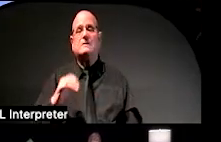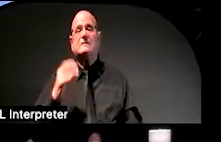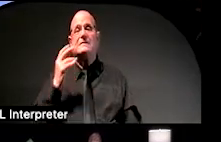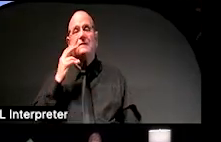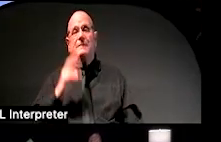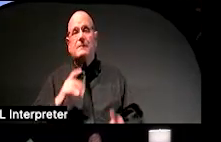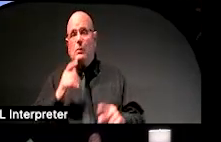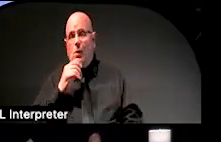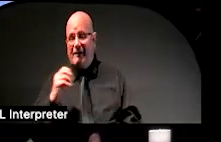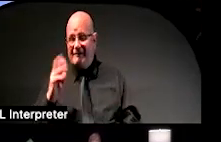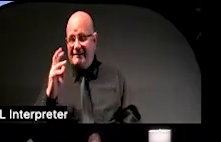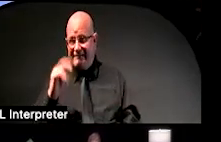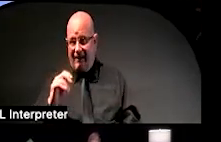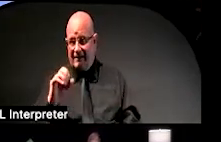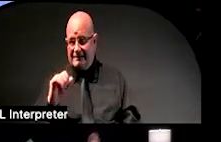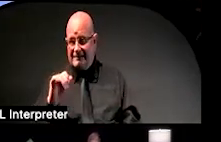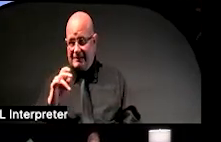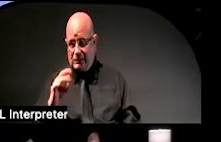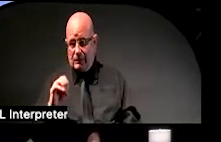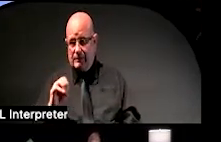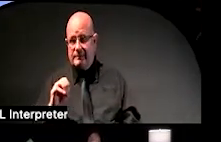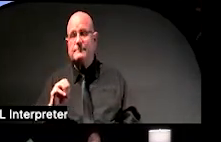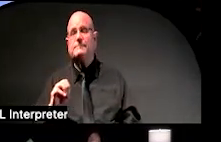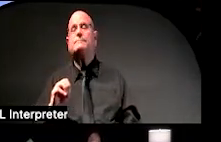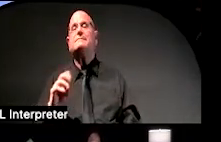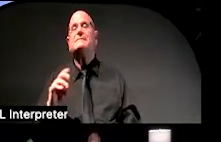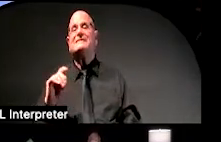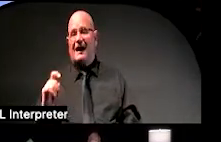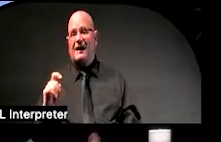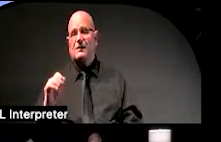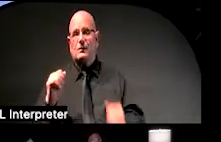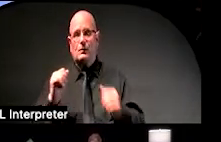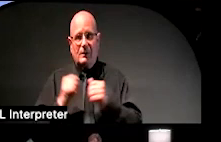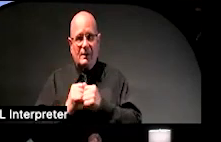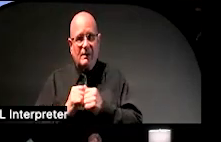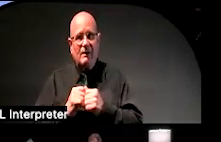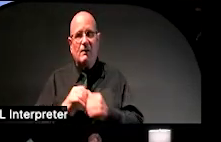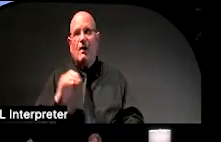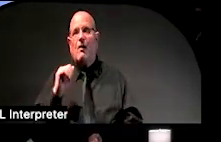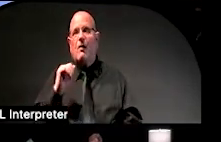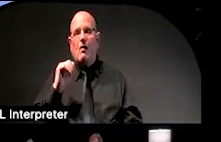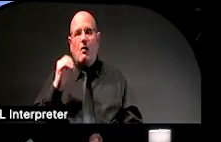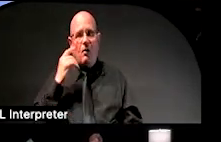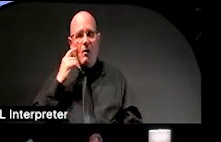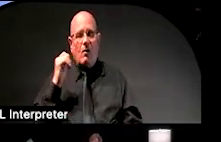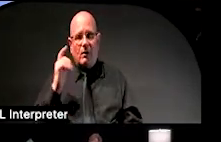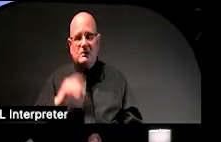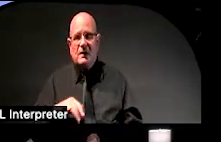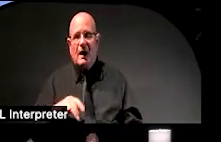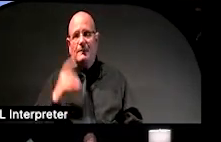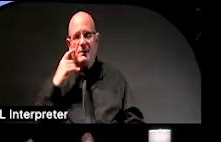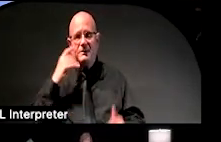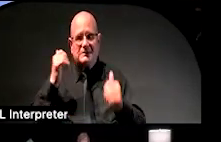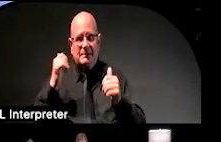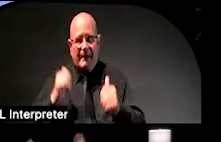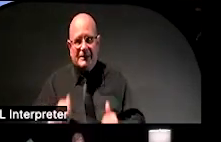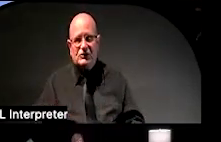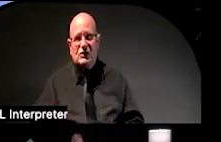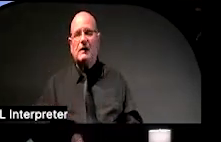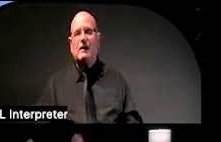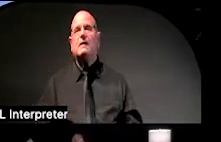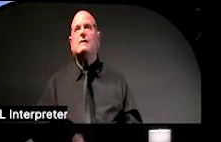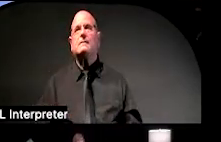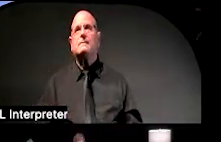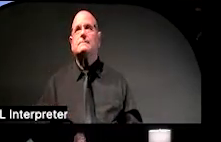Down syndrome then being diagnosed with things like Alzheimer's disease and dementia. I will